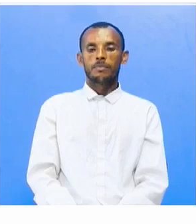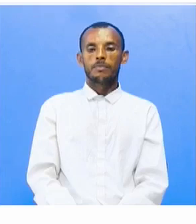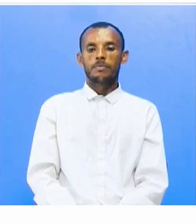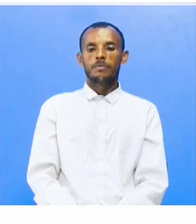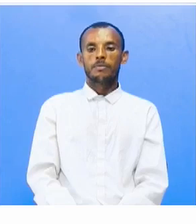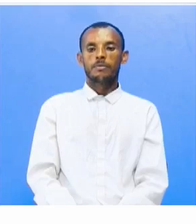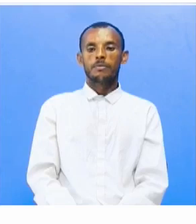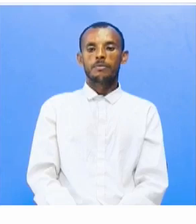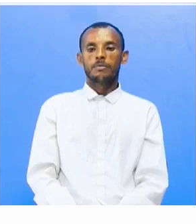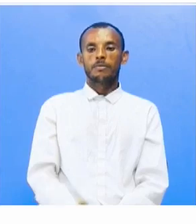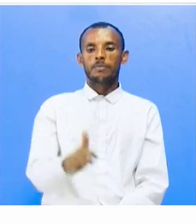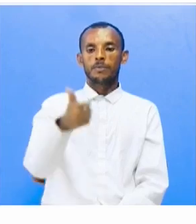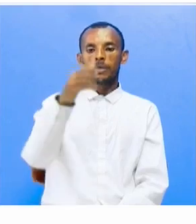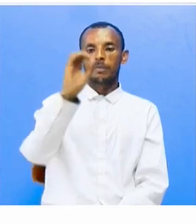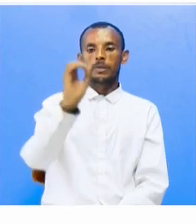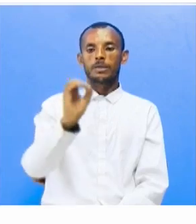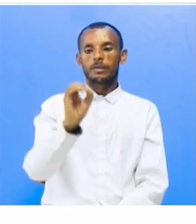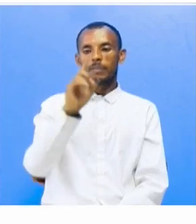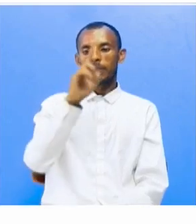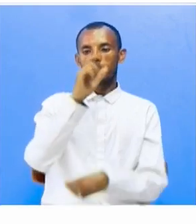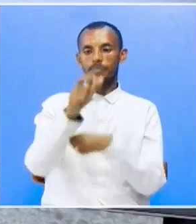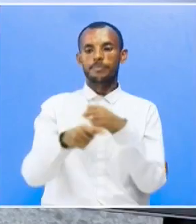per year.